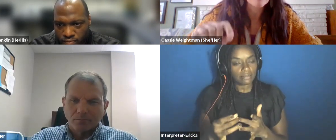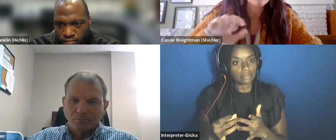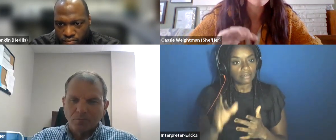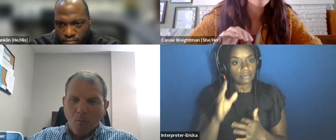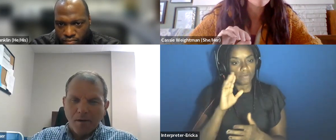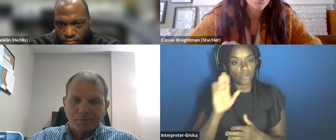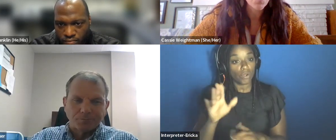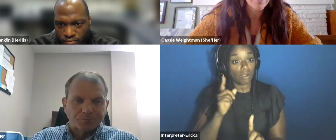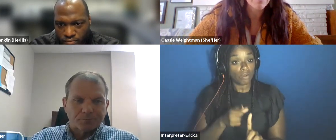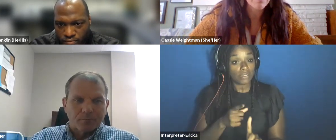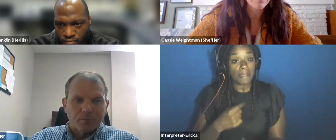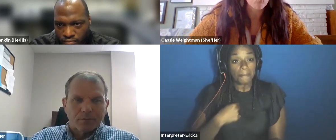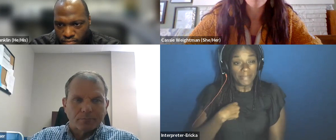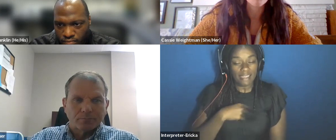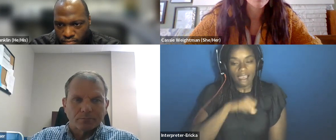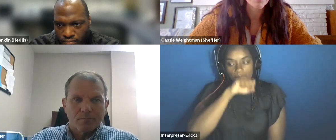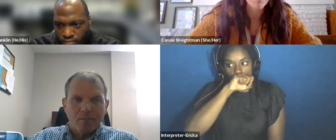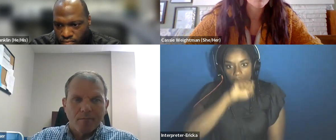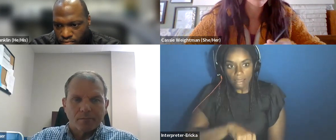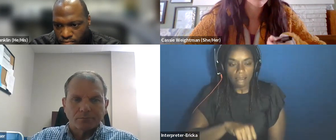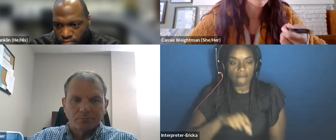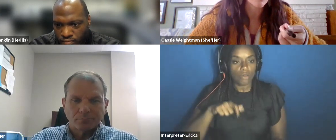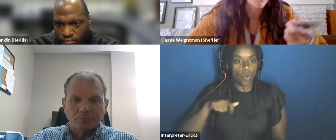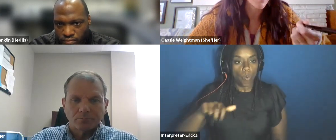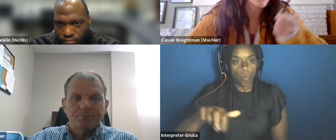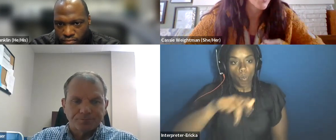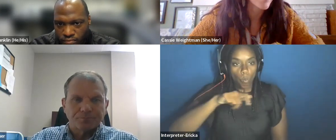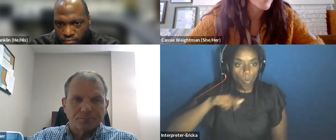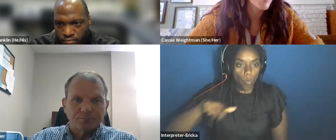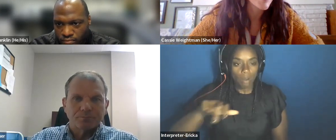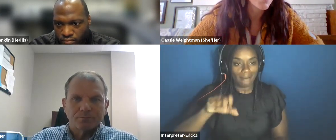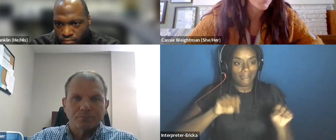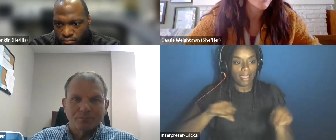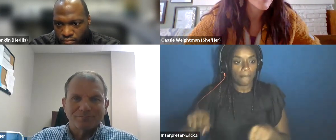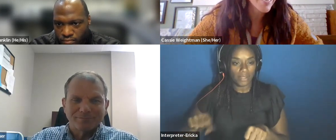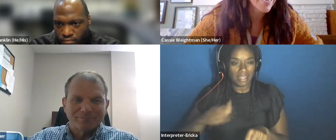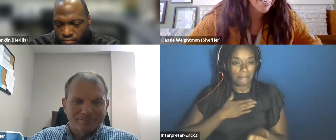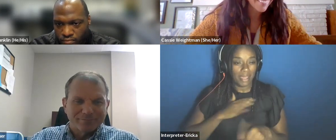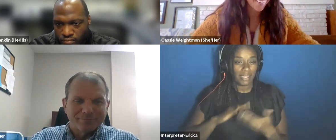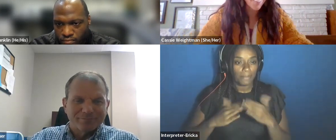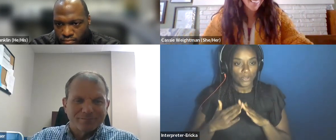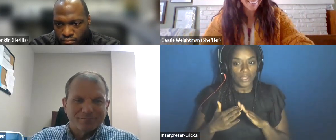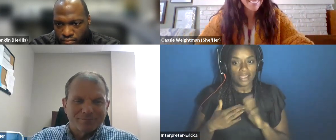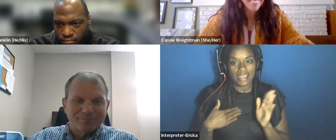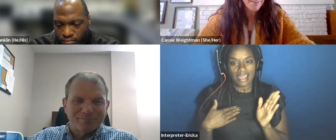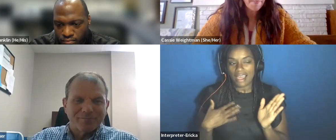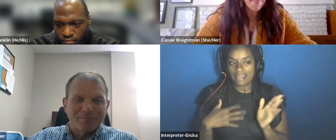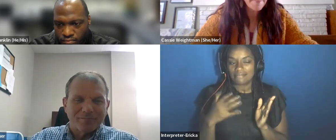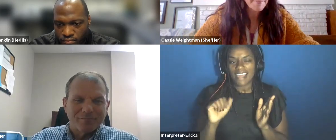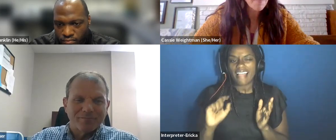me, I love doing walkability in my community, and I'll talk about that after Alex goes because I don't want to delay any longer. Go ahead,